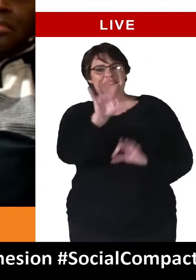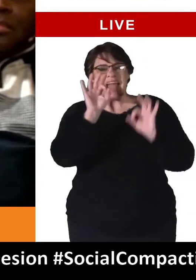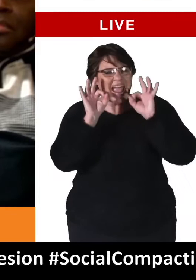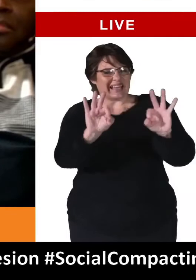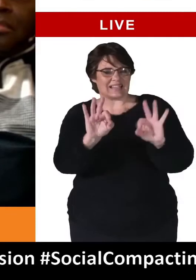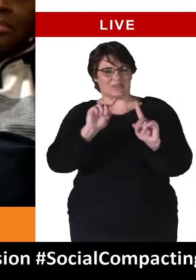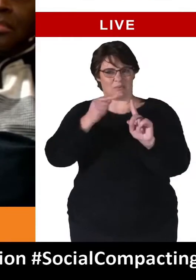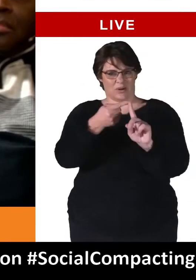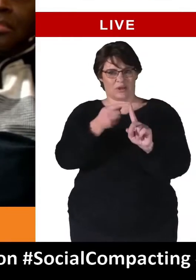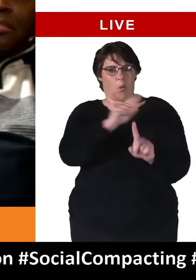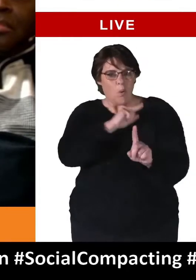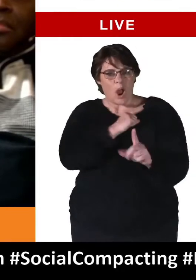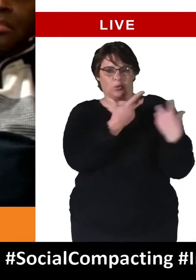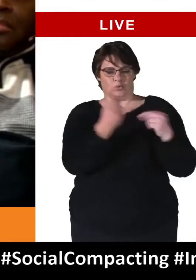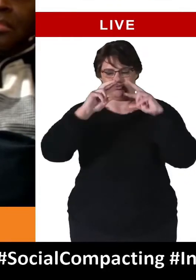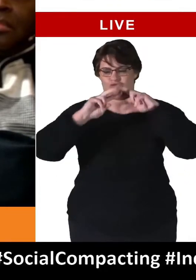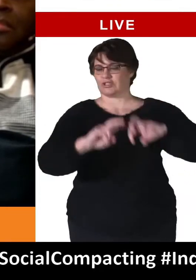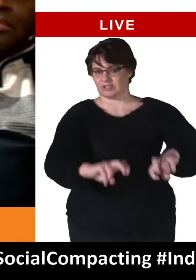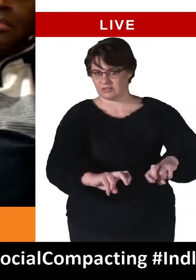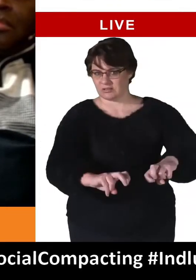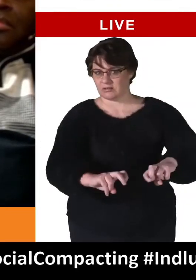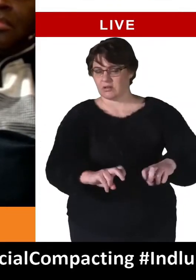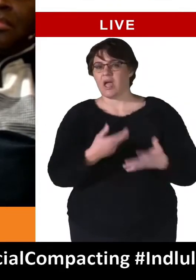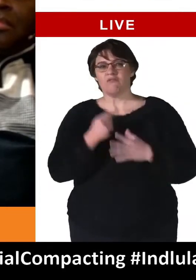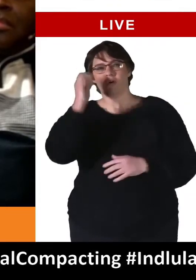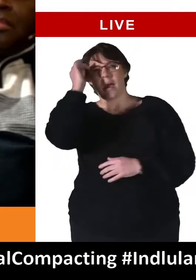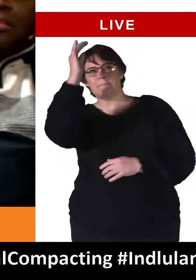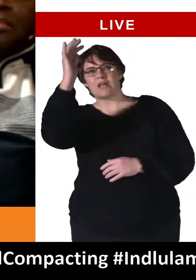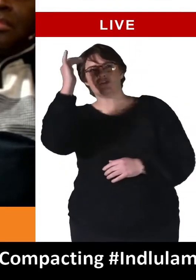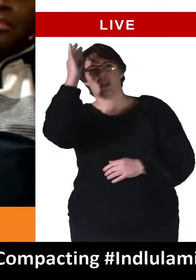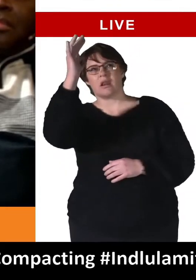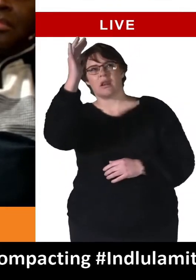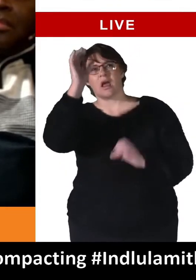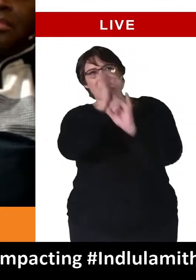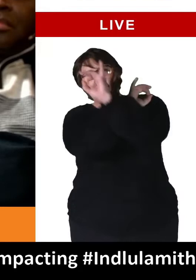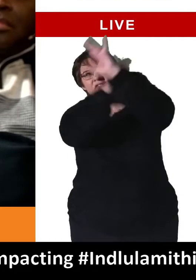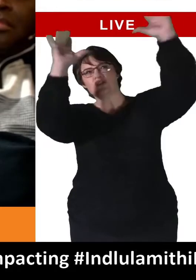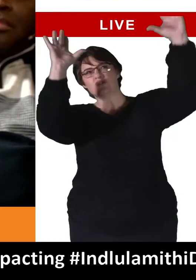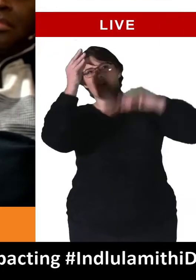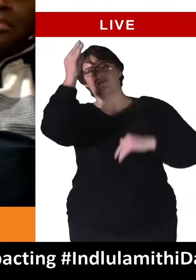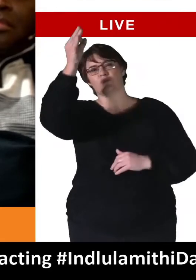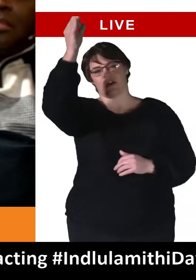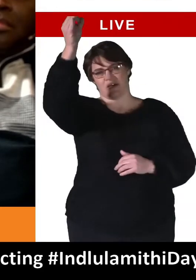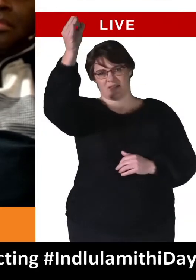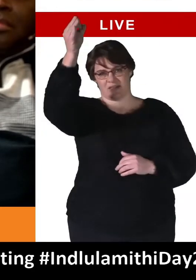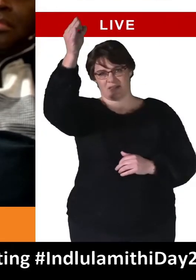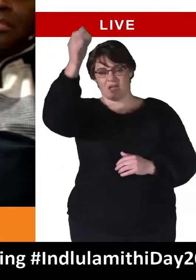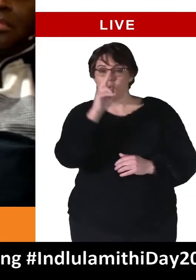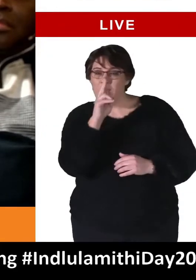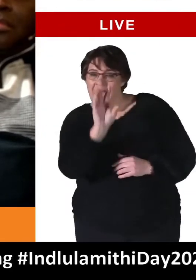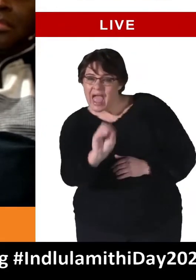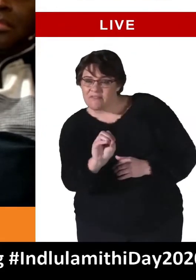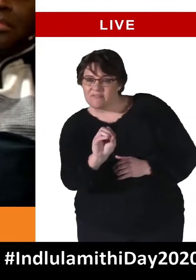the point of this exercise, is that if we can imagine a future, if we can vision a future, and if we can have